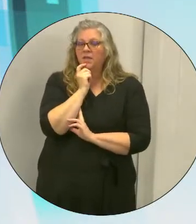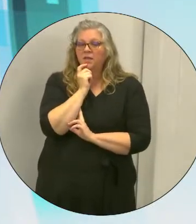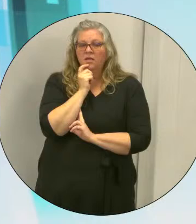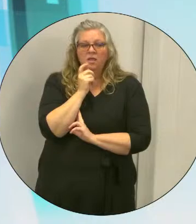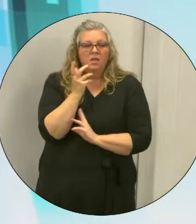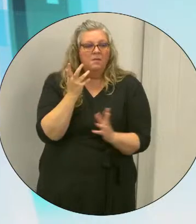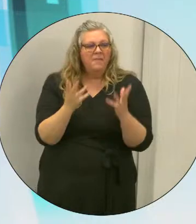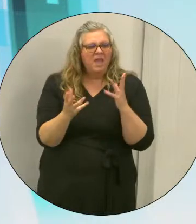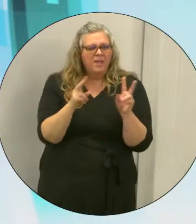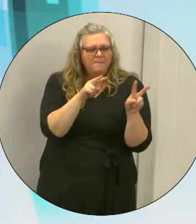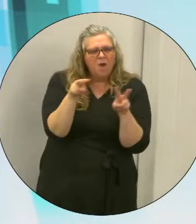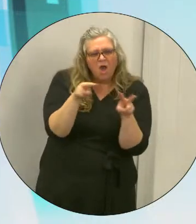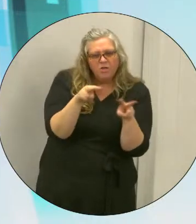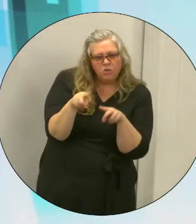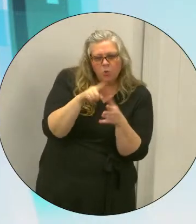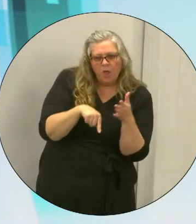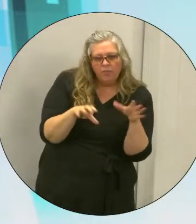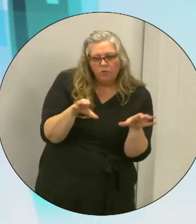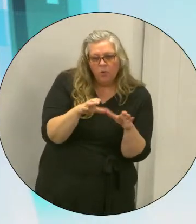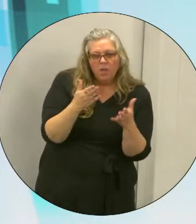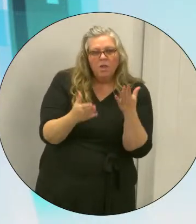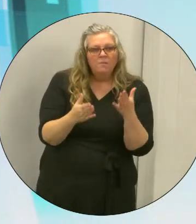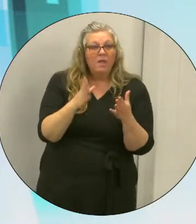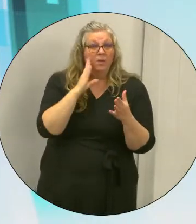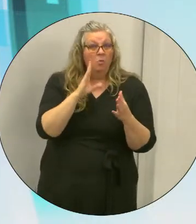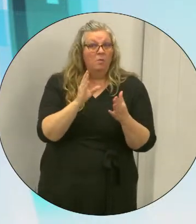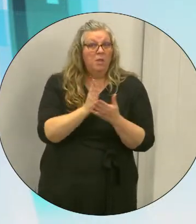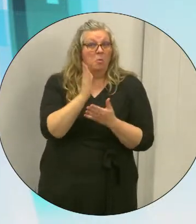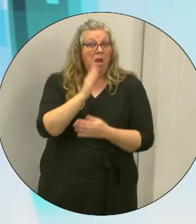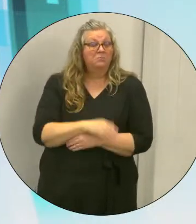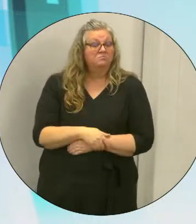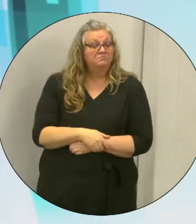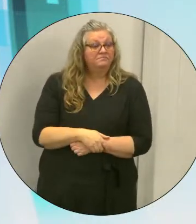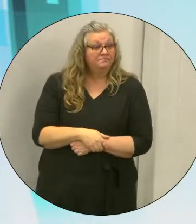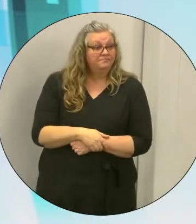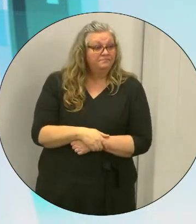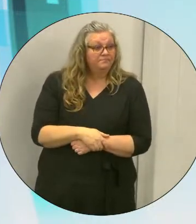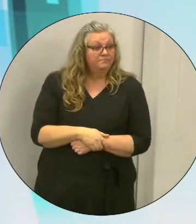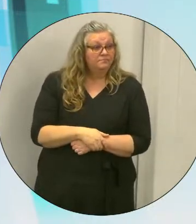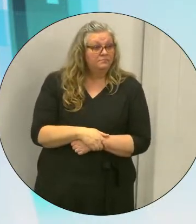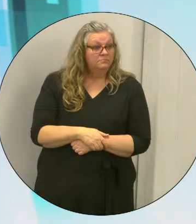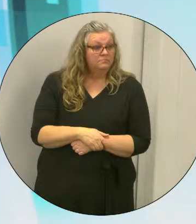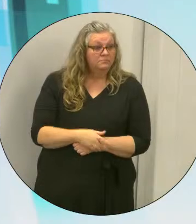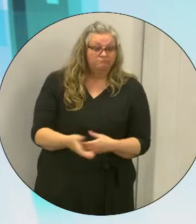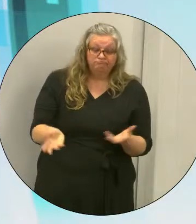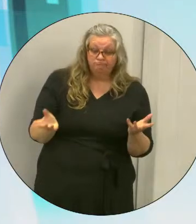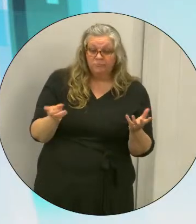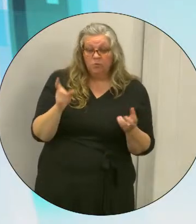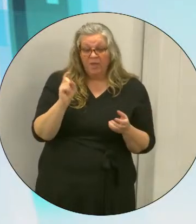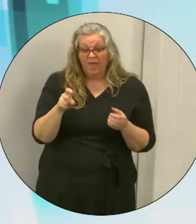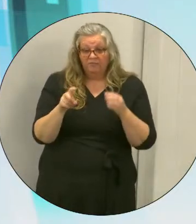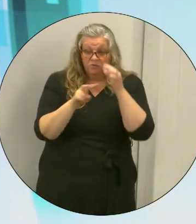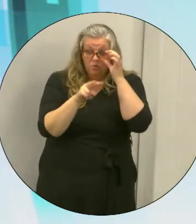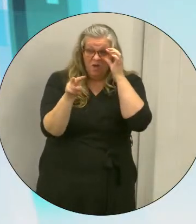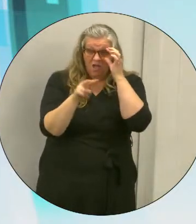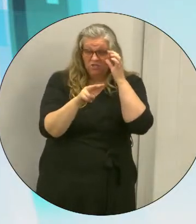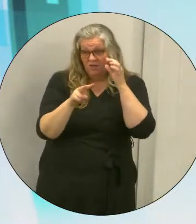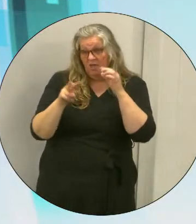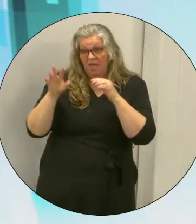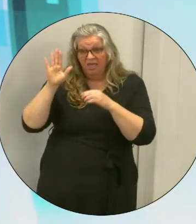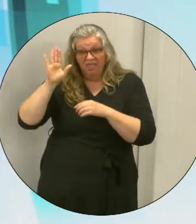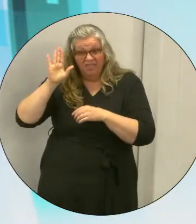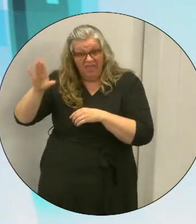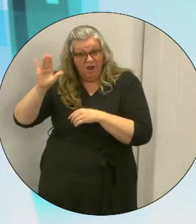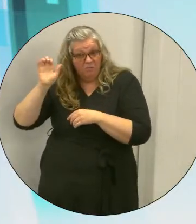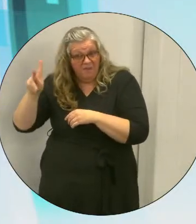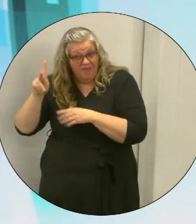Just monitor what they're doing, and we might actually be okay. I think we need to watch their piggy banks because they don't seem to